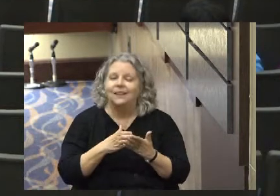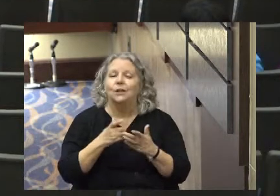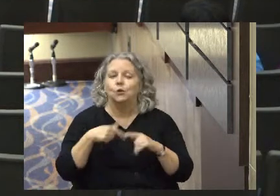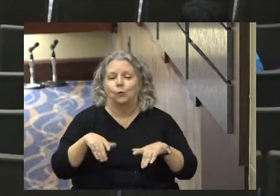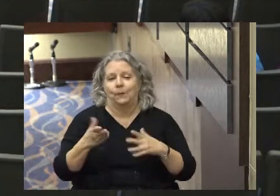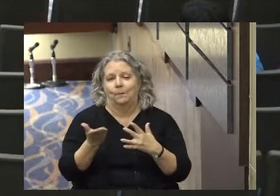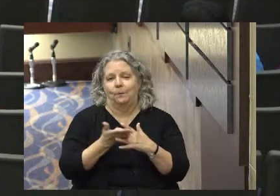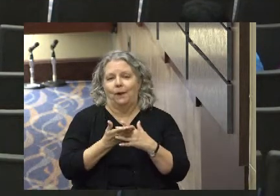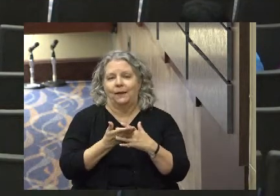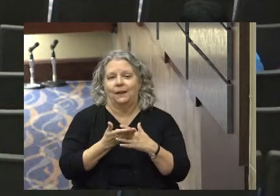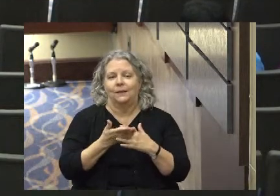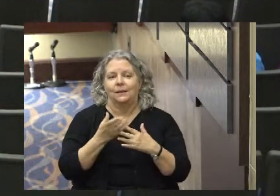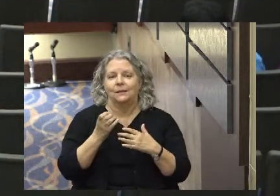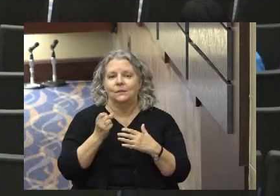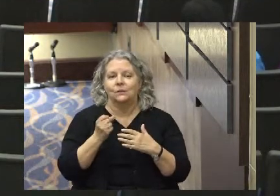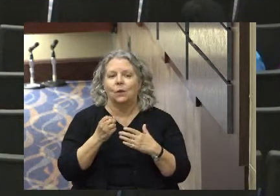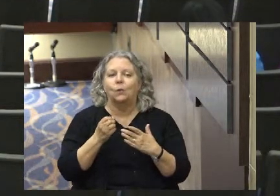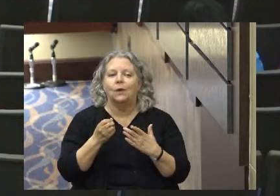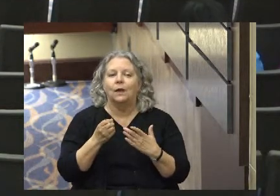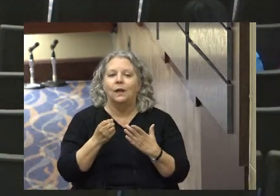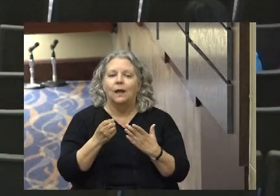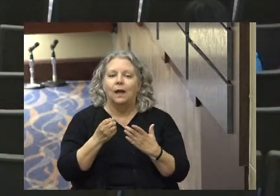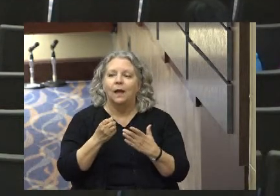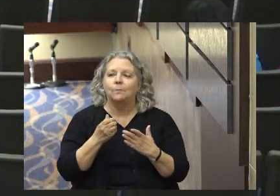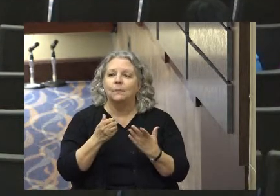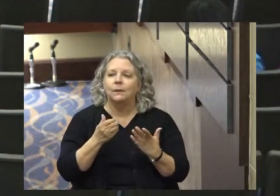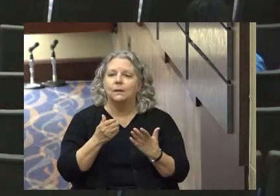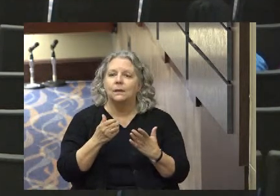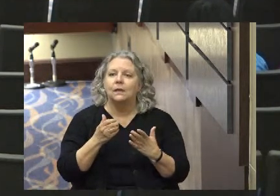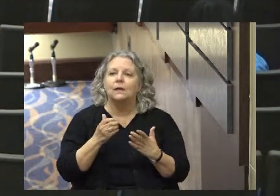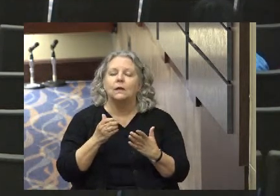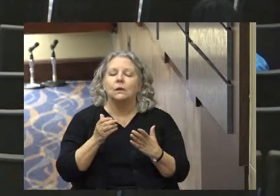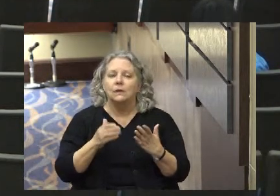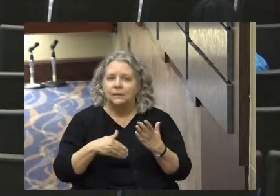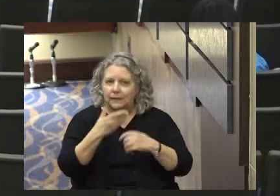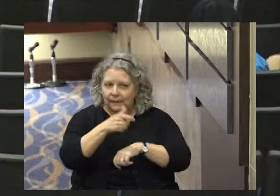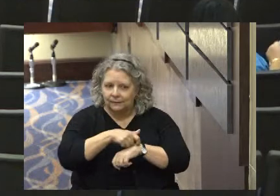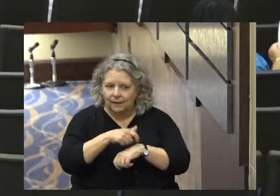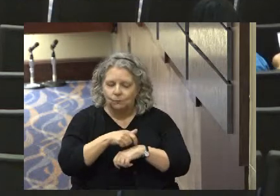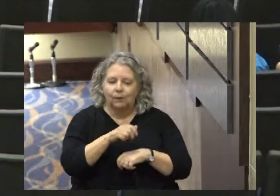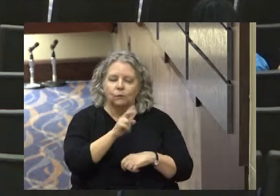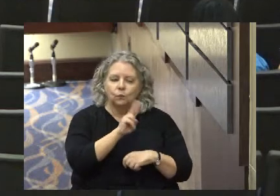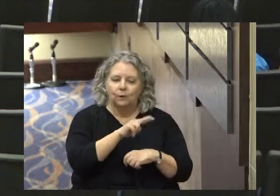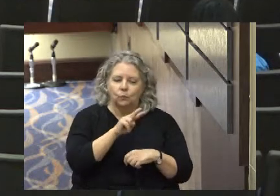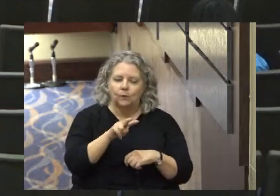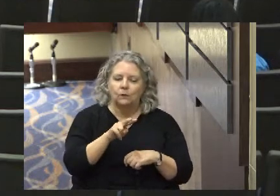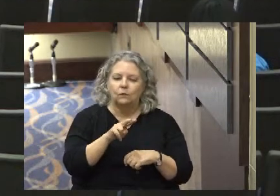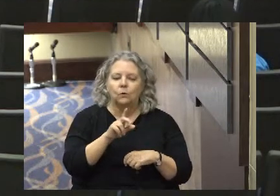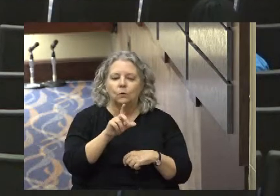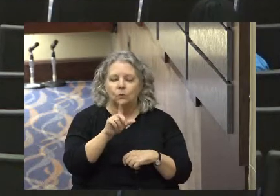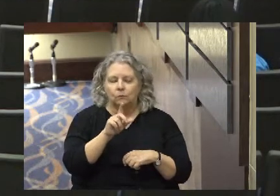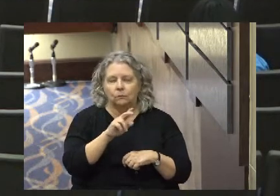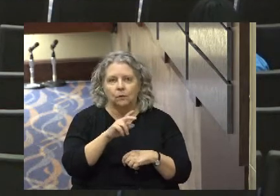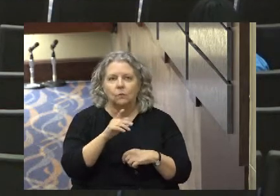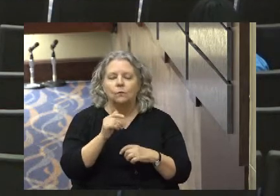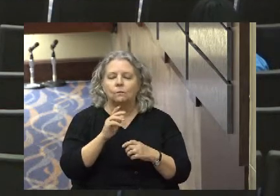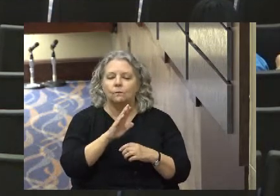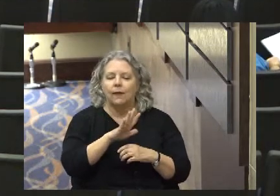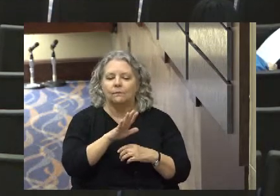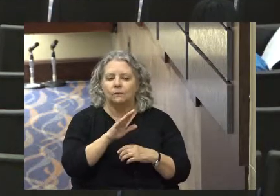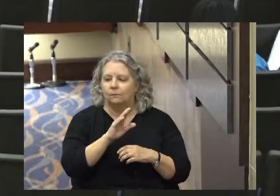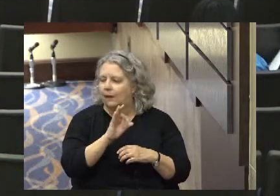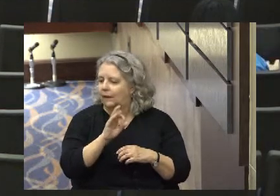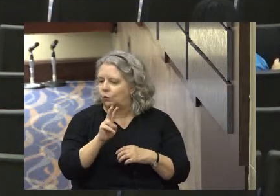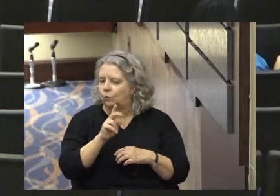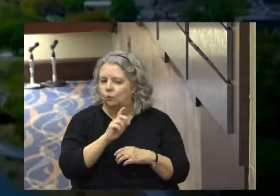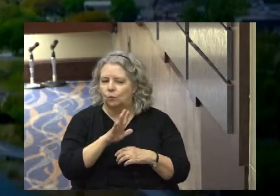that, the next item on the agenda are work sessions, items 2022, 592 through 594. Bradley, would you please introduce the first work